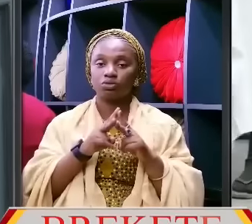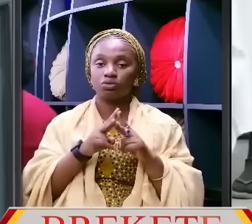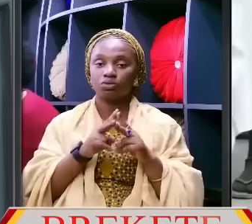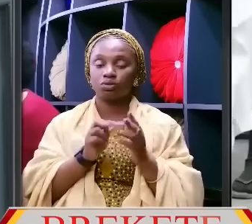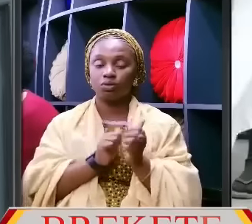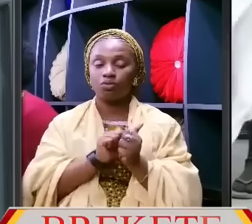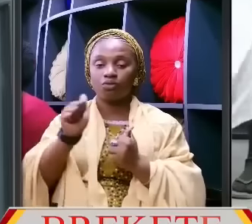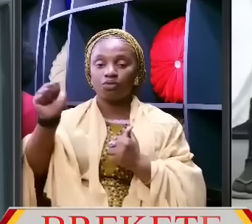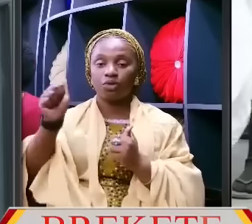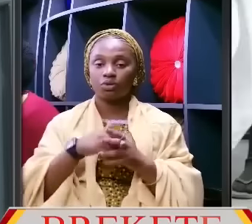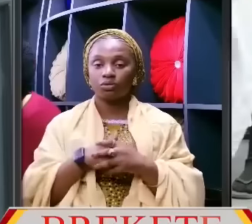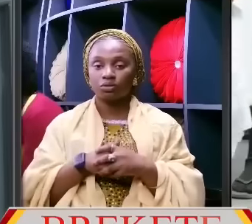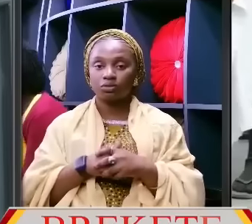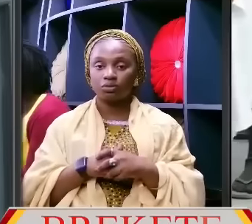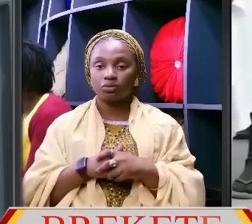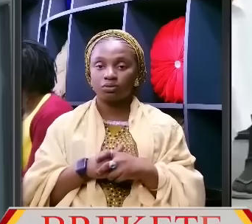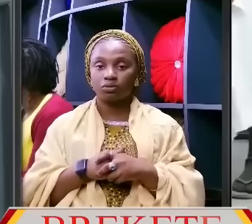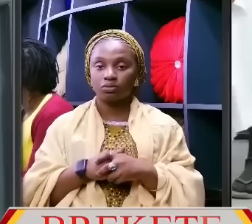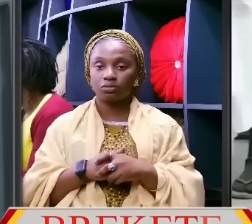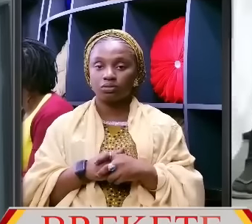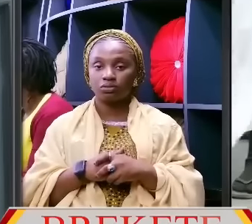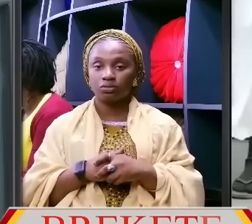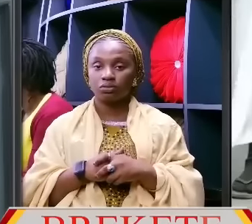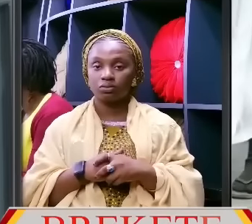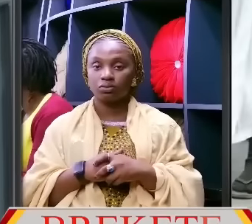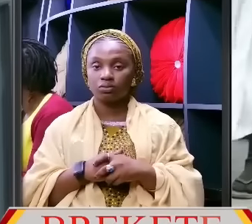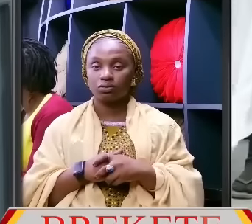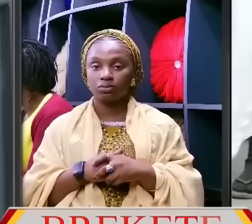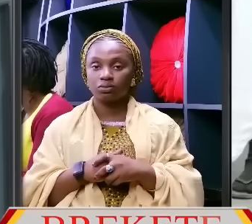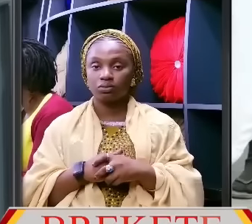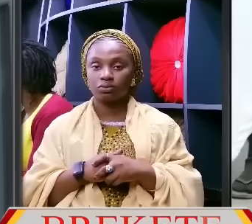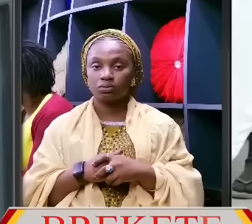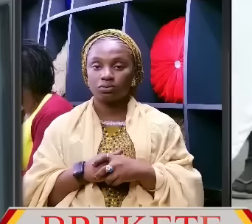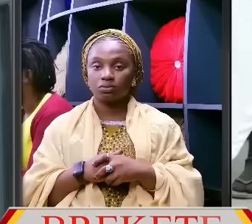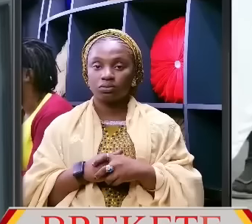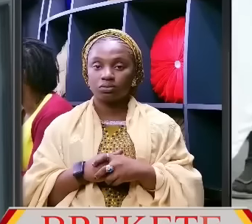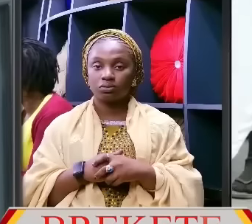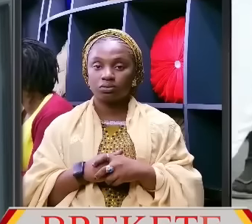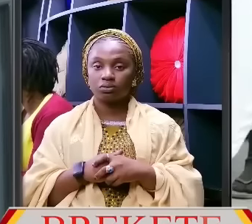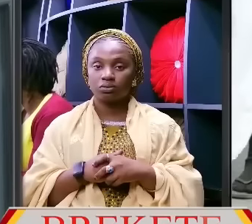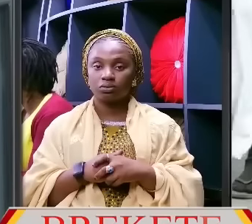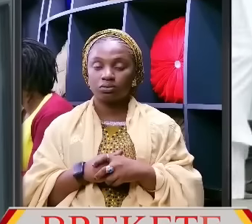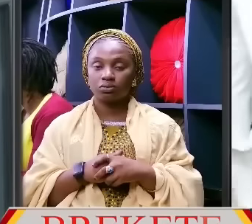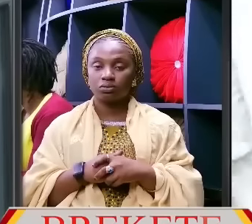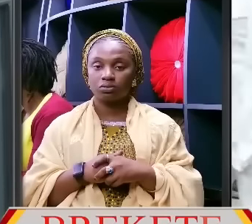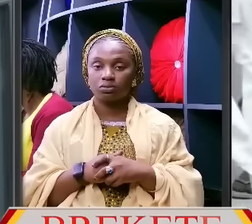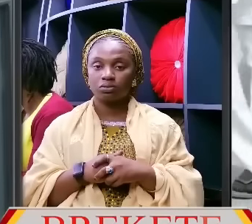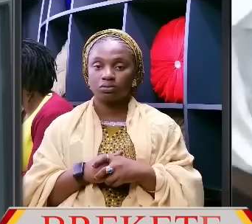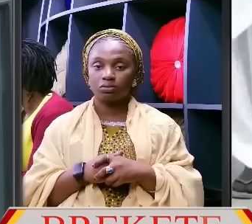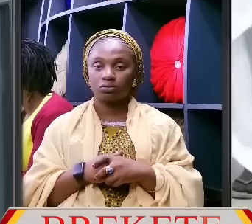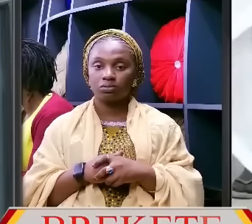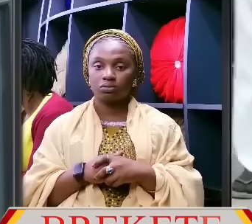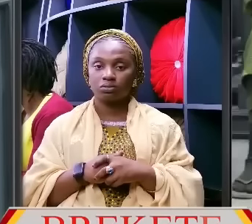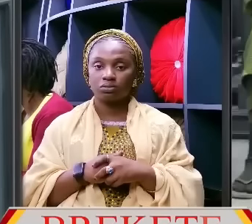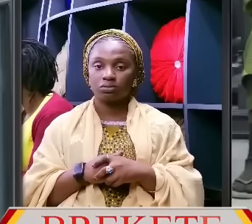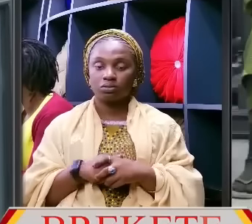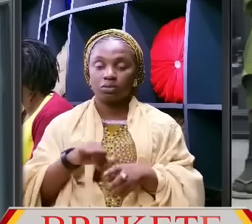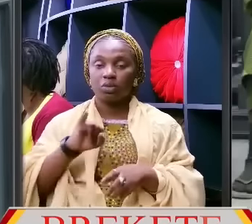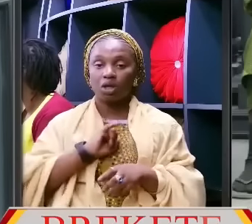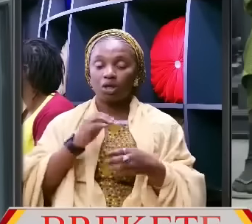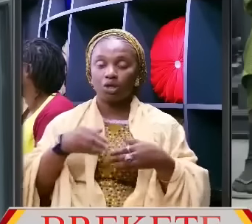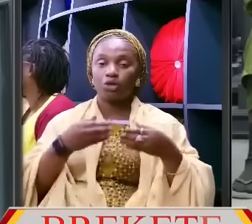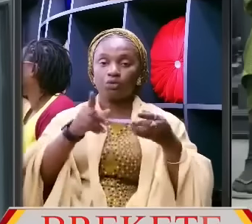Sir. Daddy given her till December. Me, I given her till next month. Oh, Lenji. Okay, I hear.